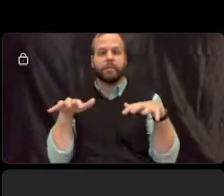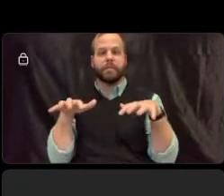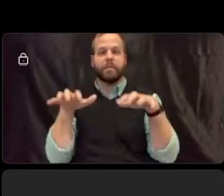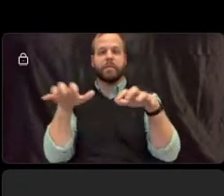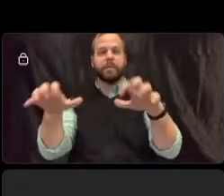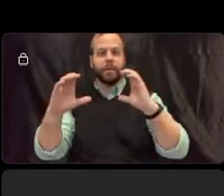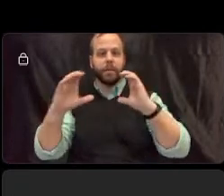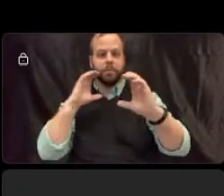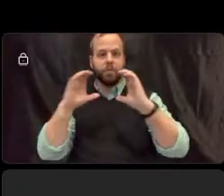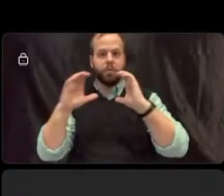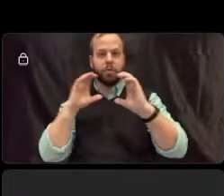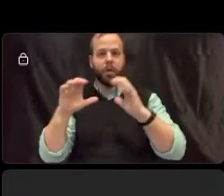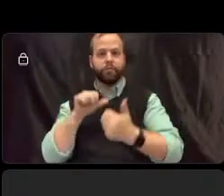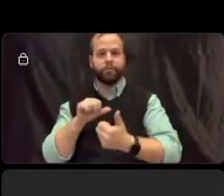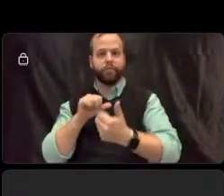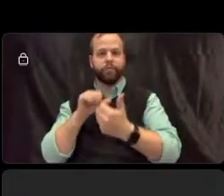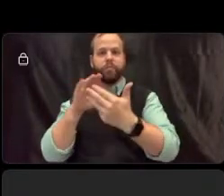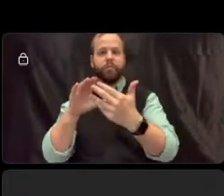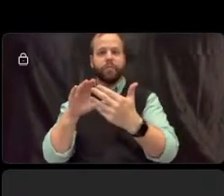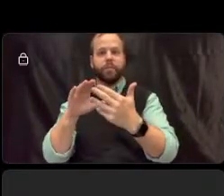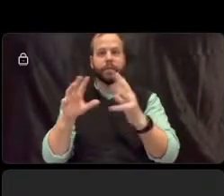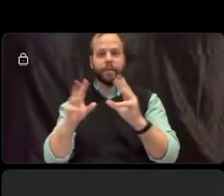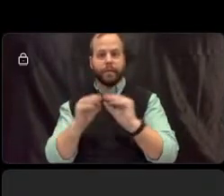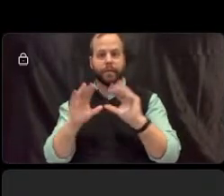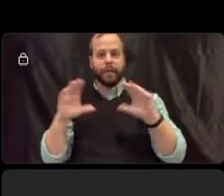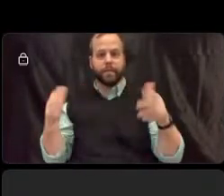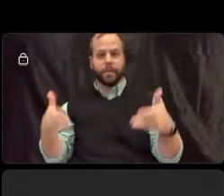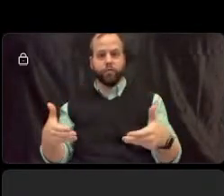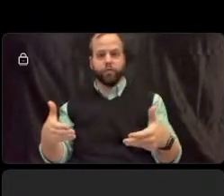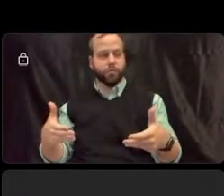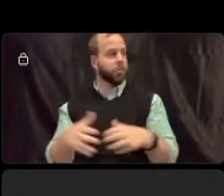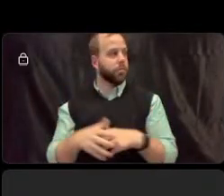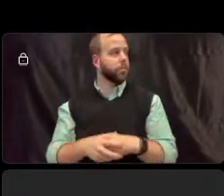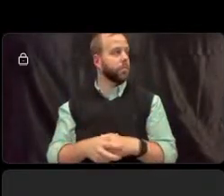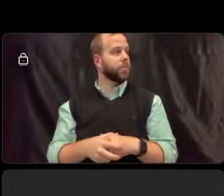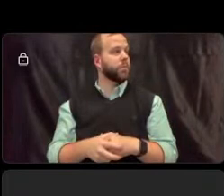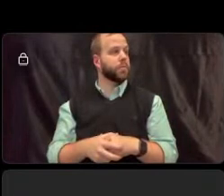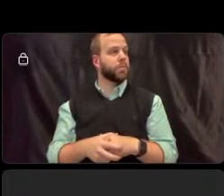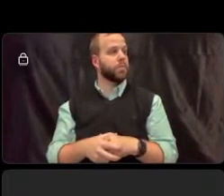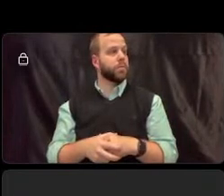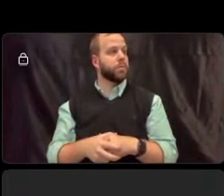commission. Okay. Question.